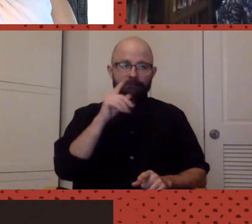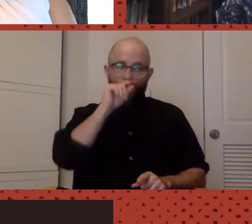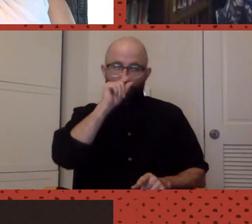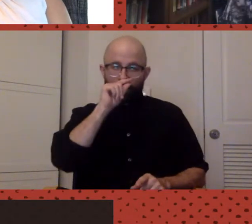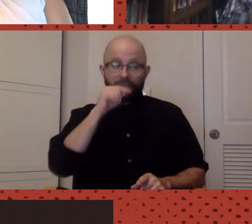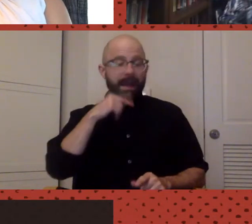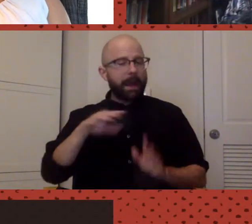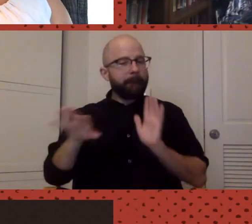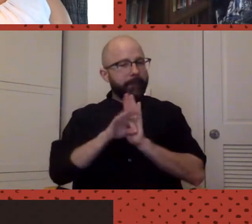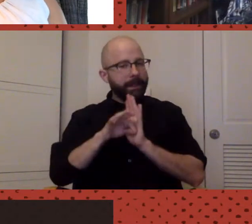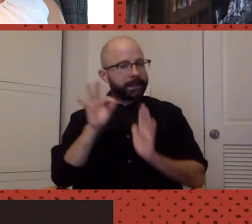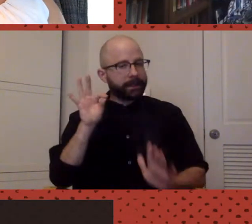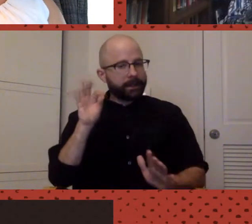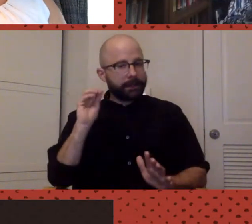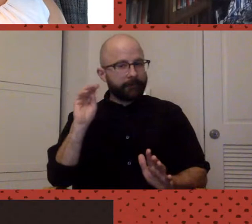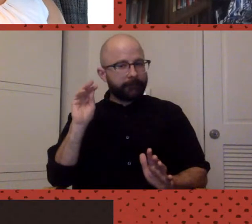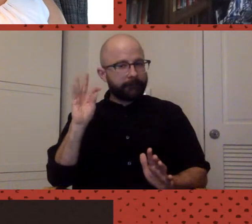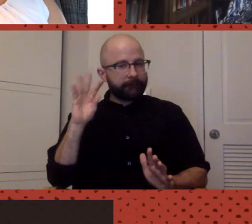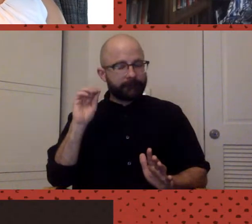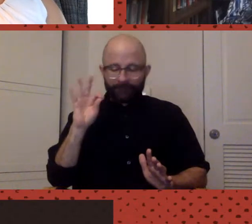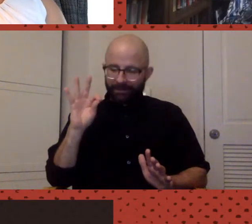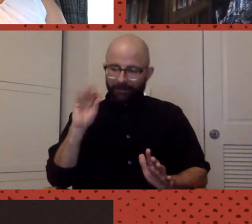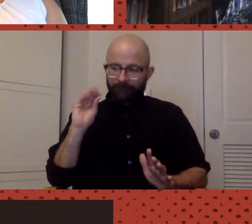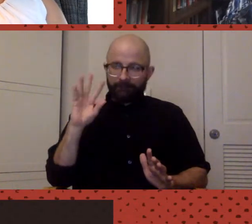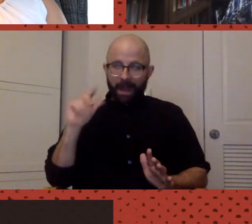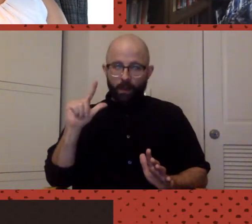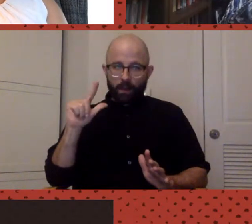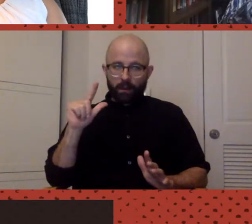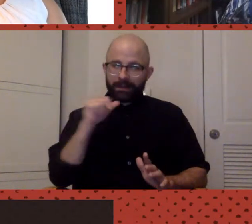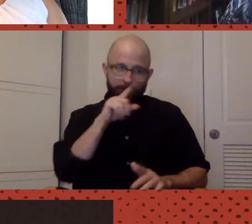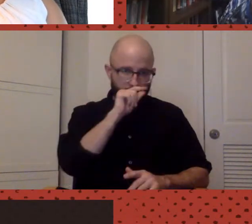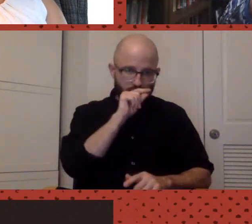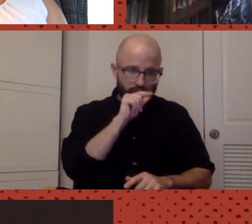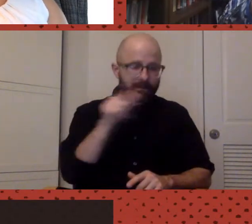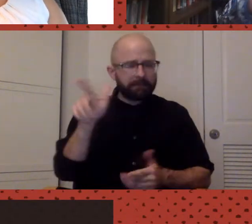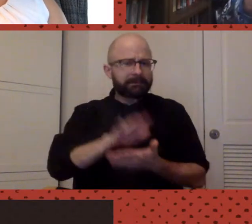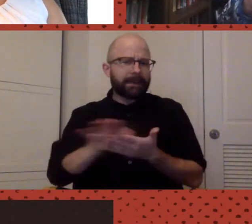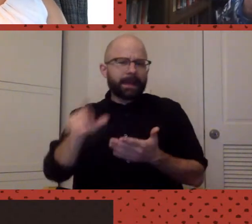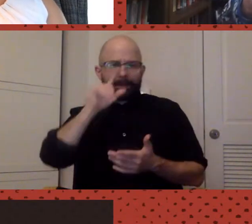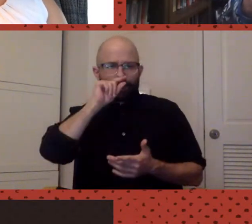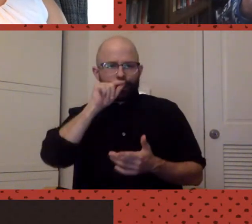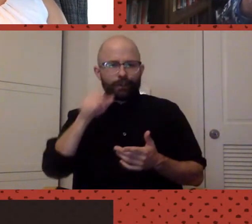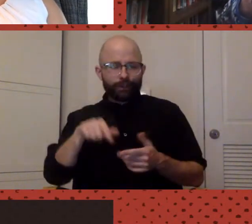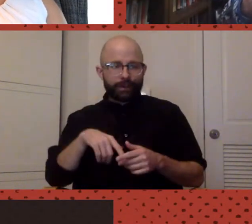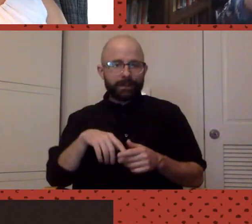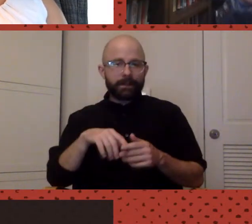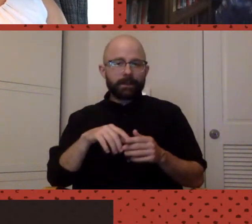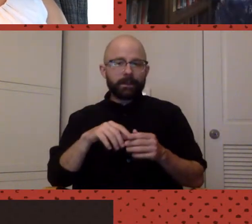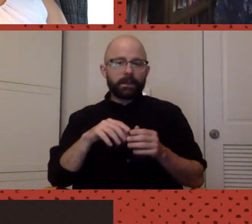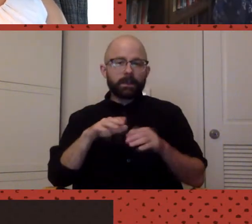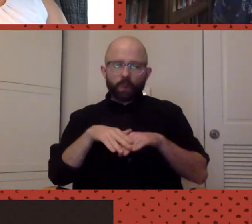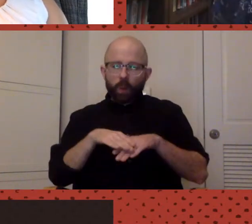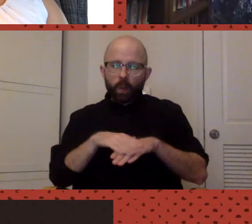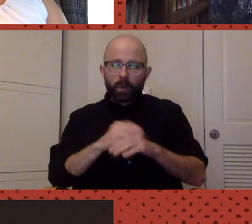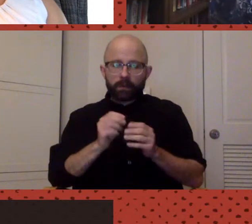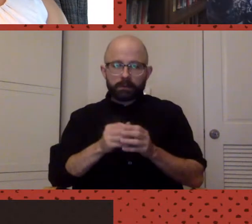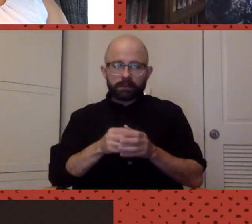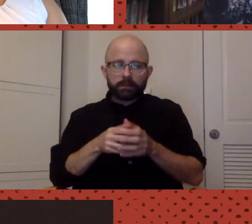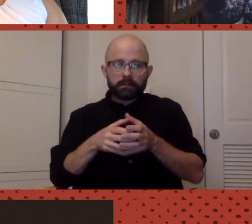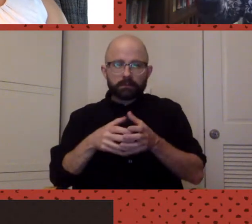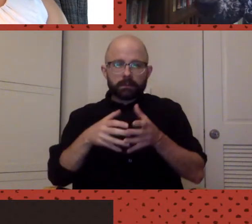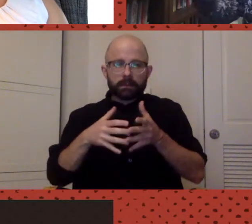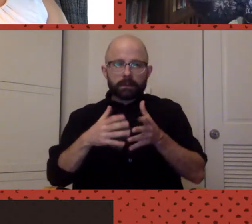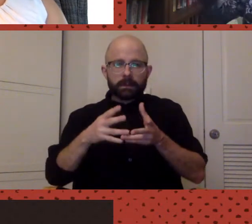bird here. It's this nice little bird, right? And then it slowly grows into becomes this